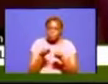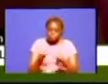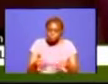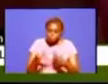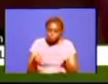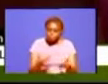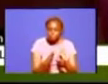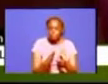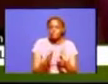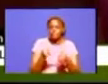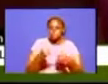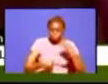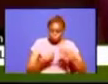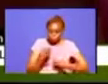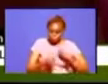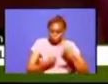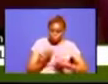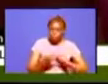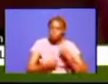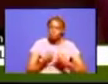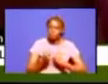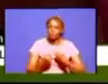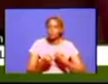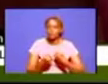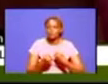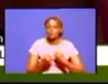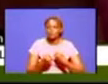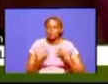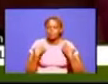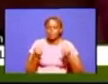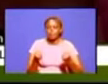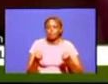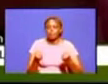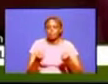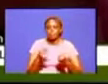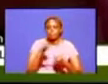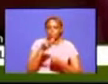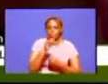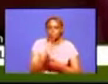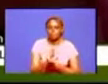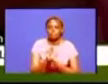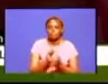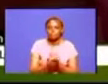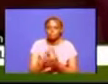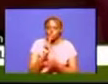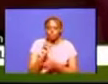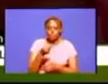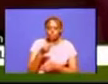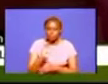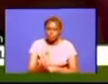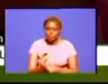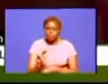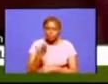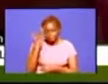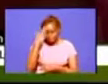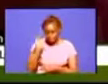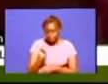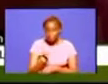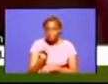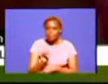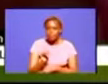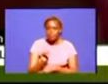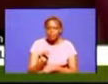opportunity to enjoy in the aspiration of UHHC. I reckon that